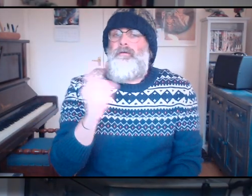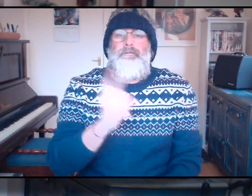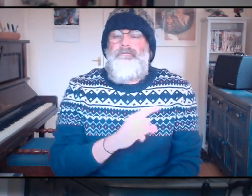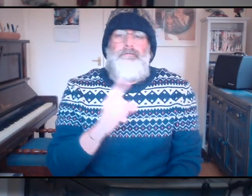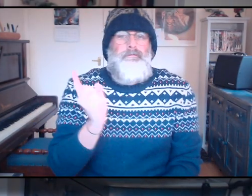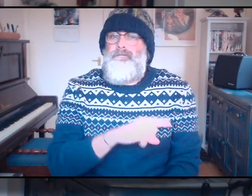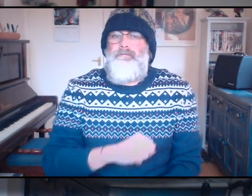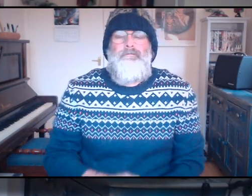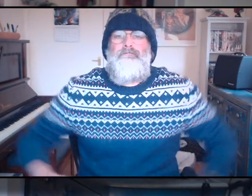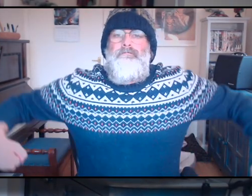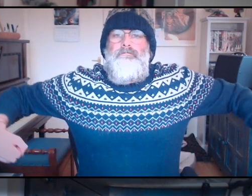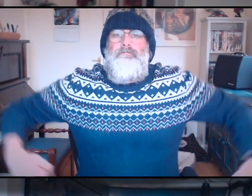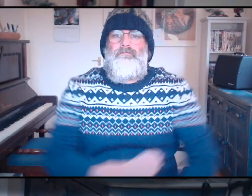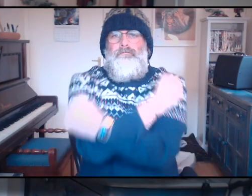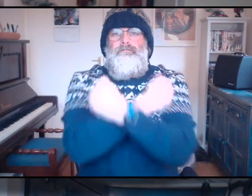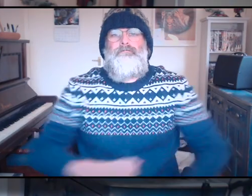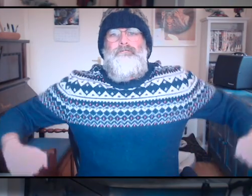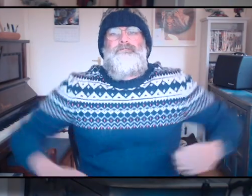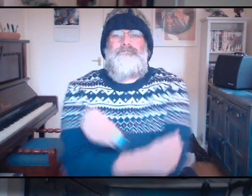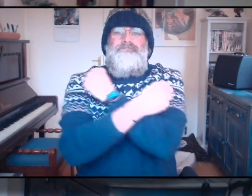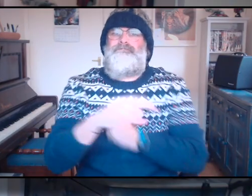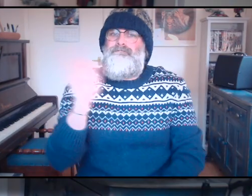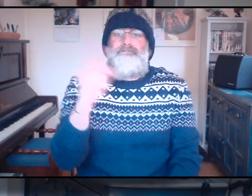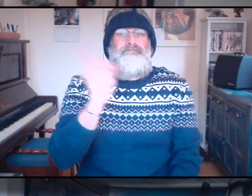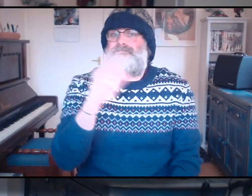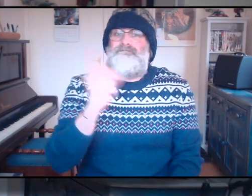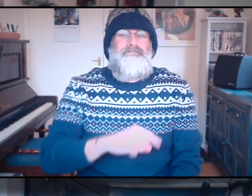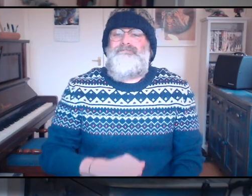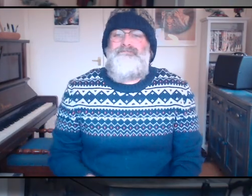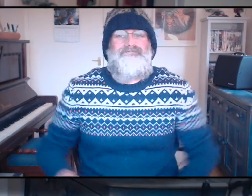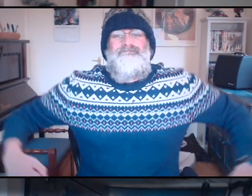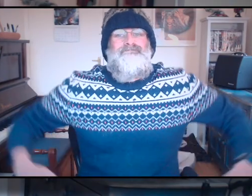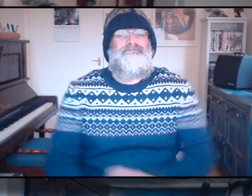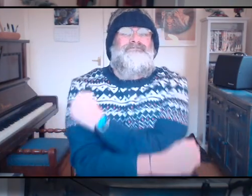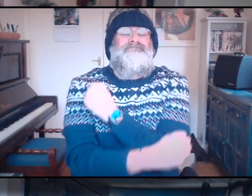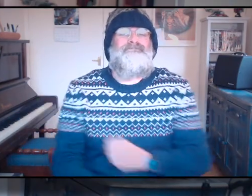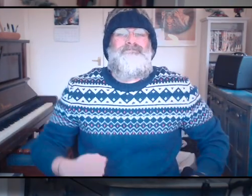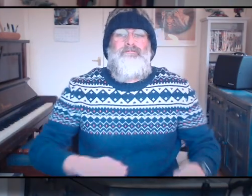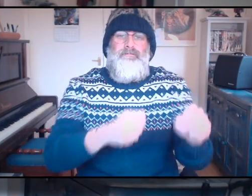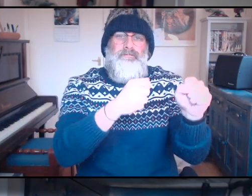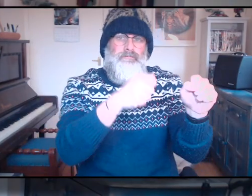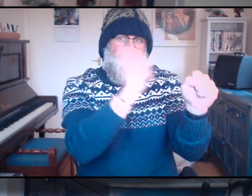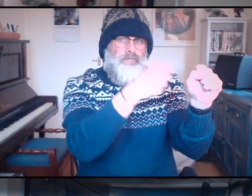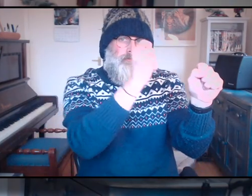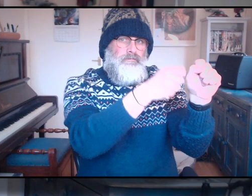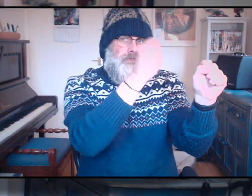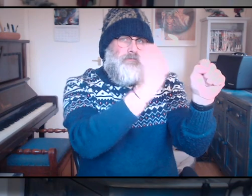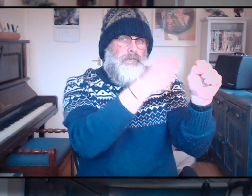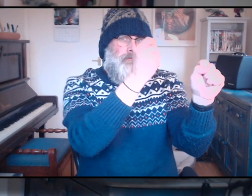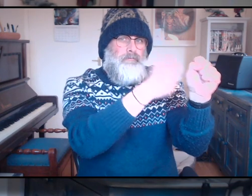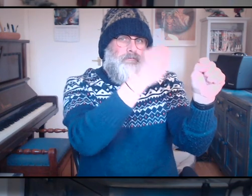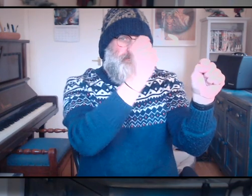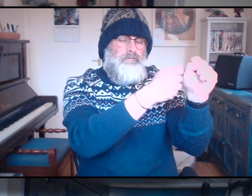but nothing in my sleigh. Ho ho, nothing in my sleigh. Ho ho, I've gotta get the elves